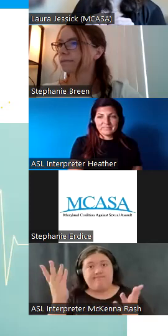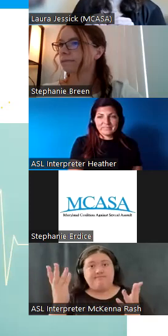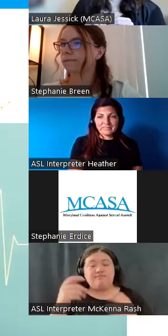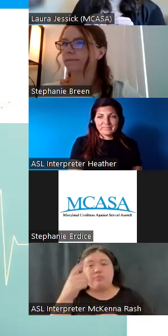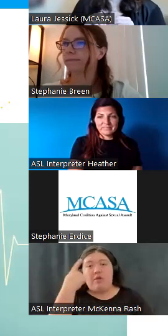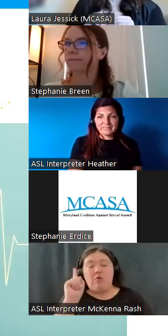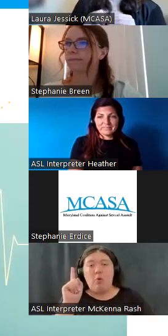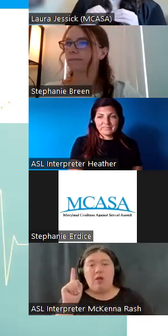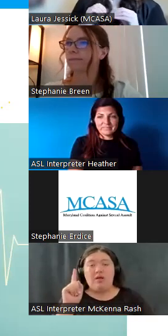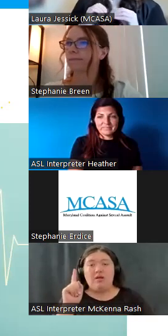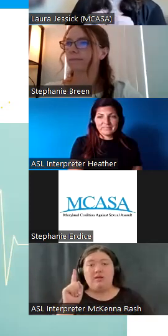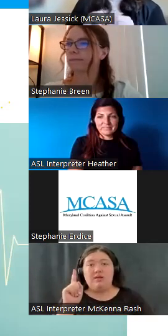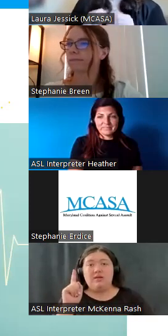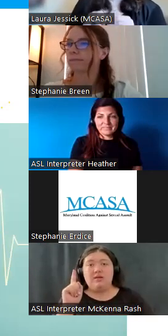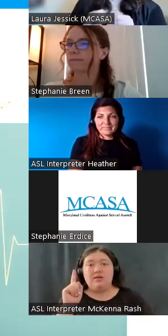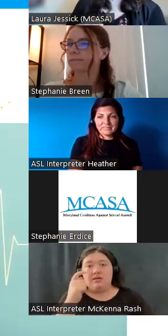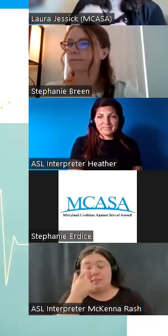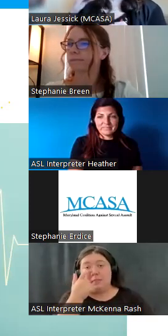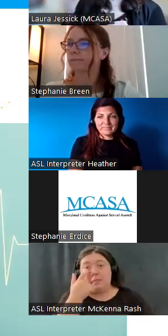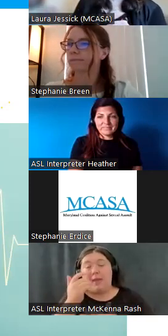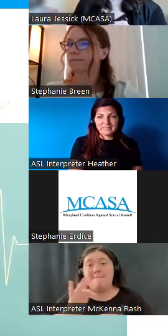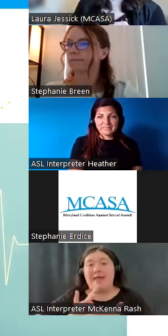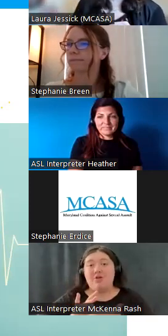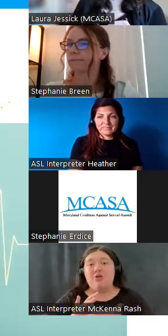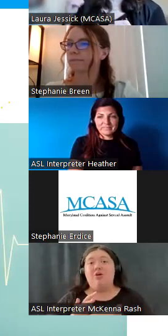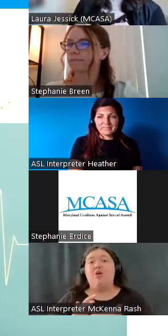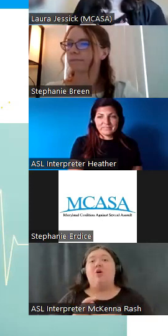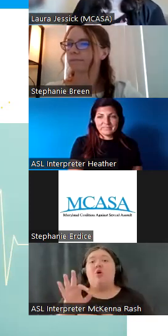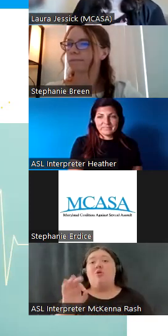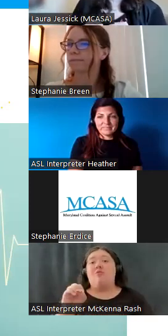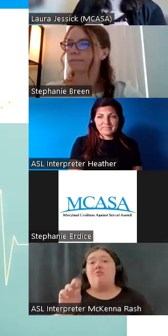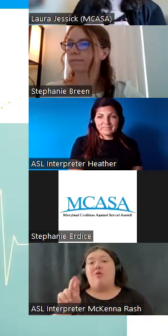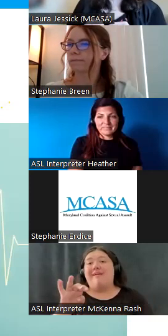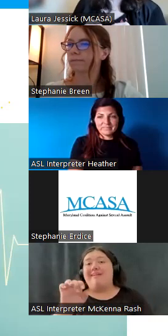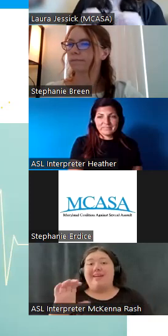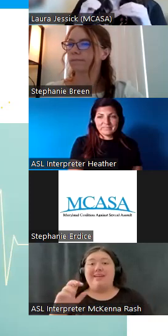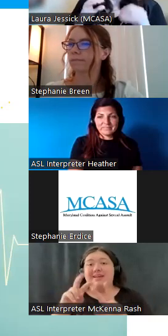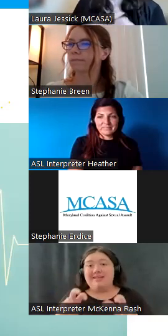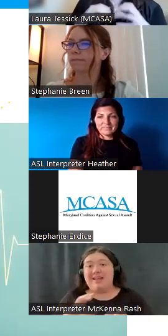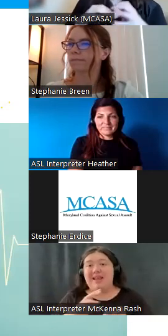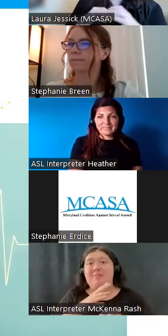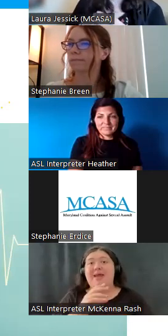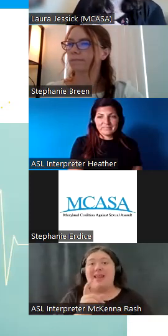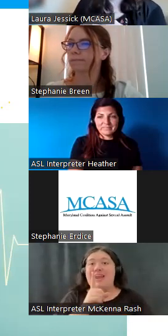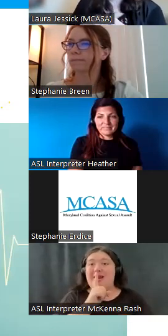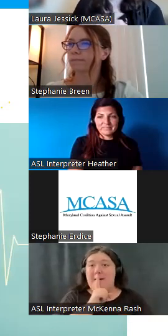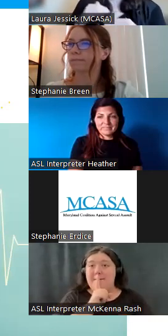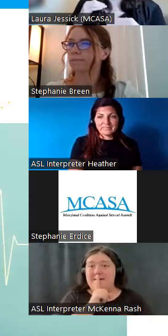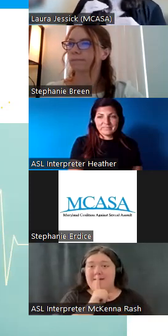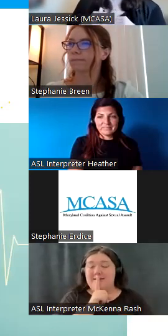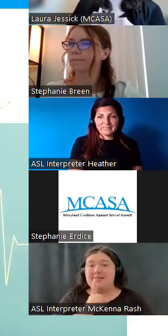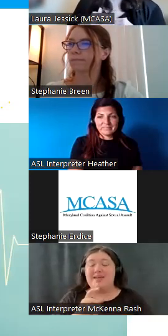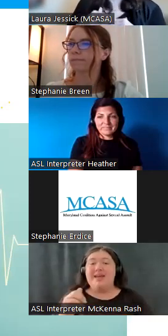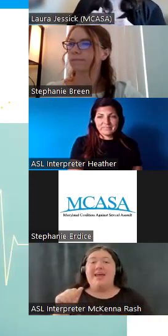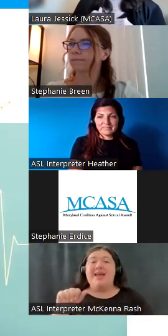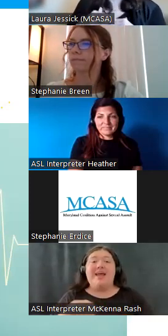for the medical forensic exams, again, with reporting to law enforcement and the anonymous, any treatment that